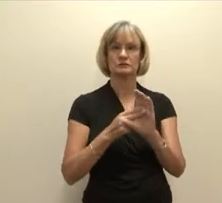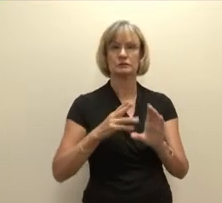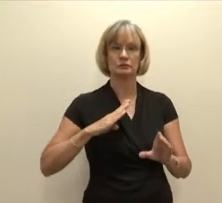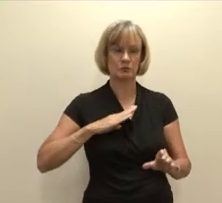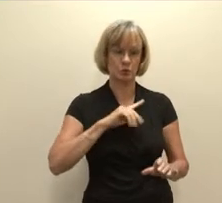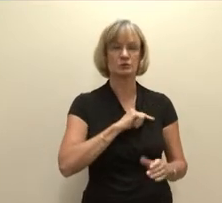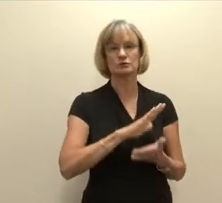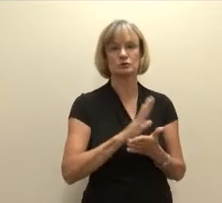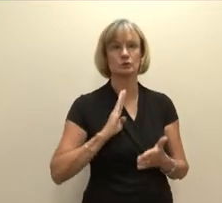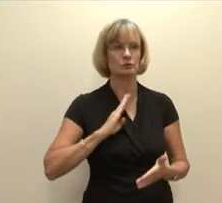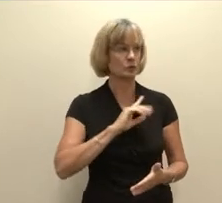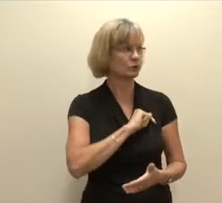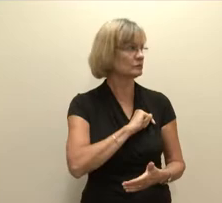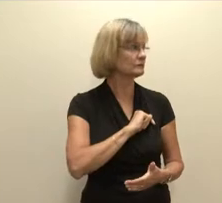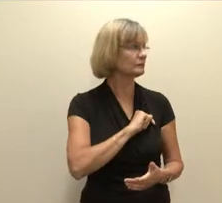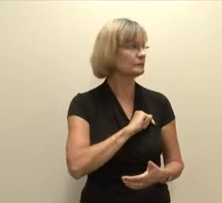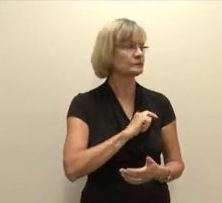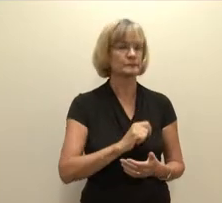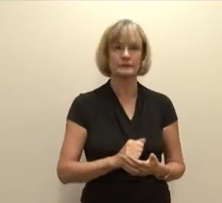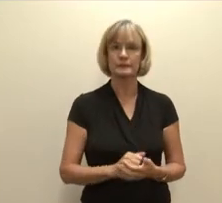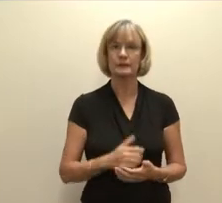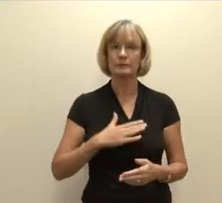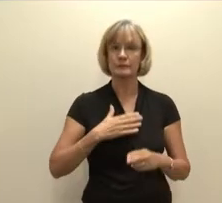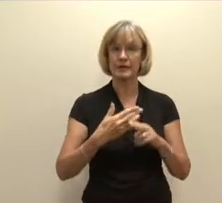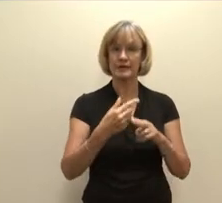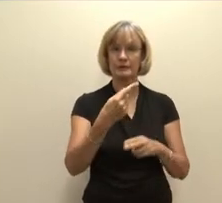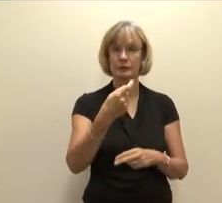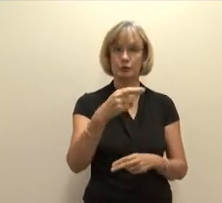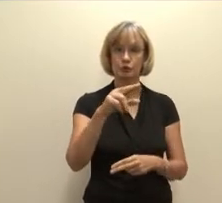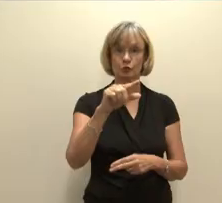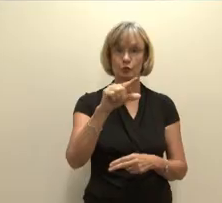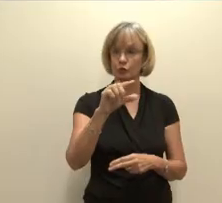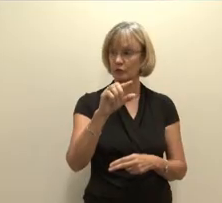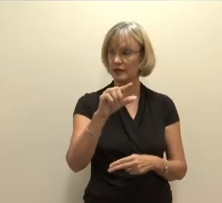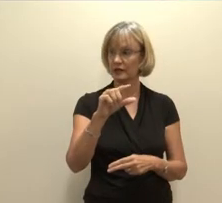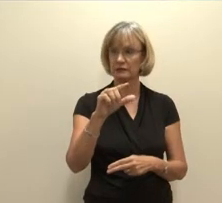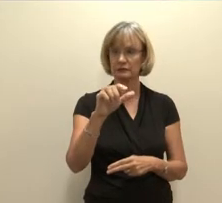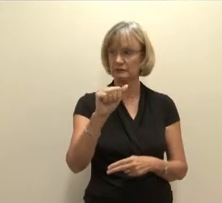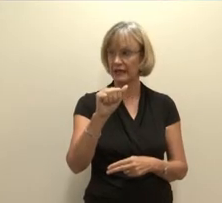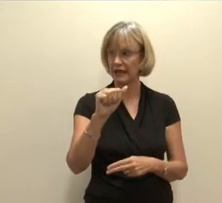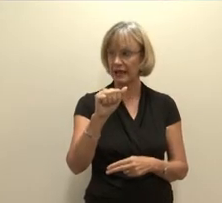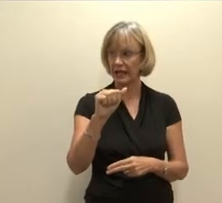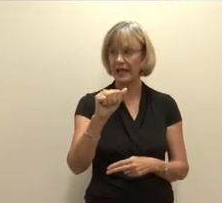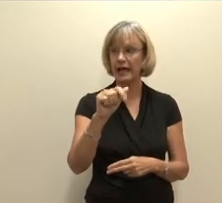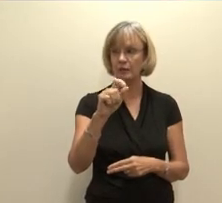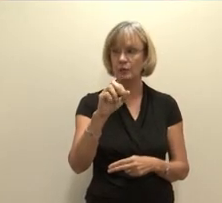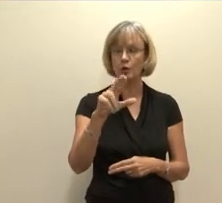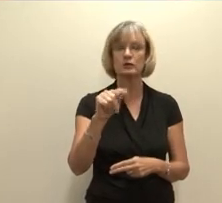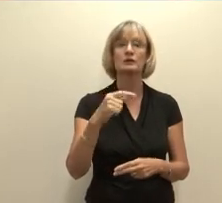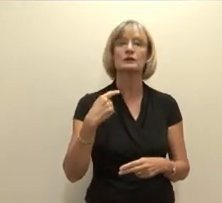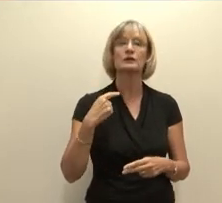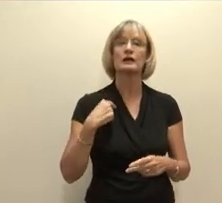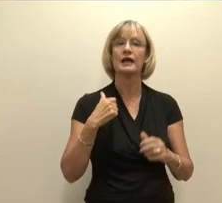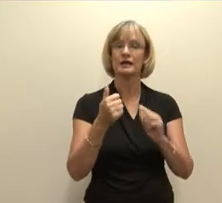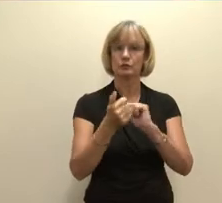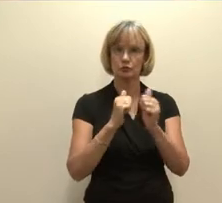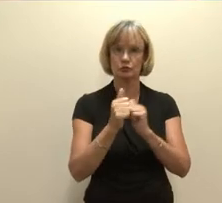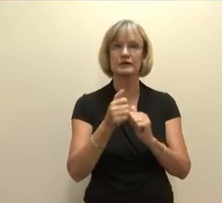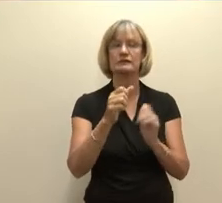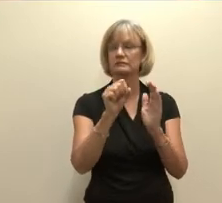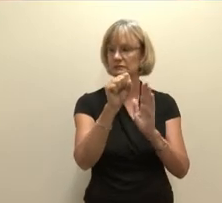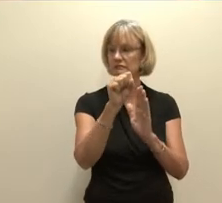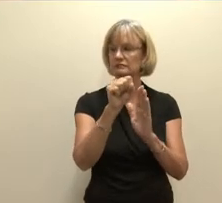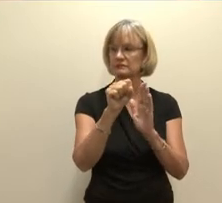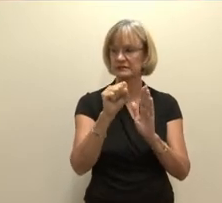go through, and I thank you for doing that. My name is Greg Alford, and I'm running for the Texas State Board of Education, which represents McLennan County and 20